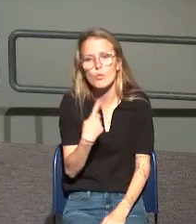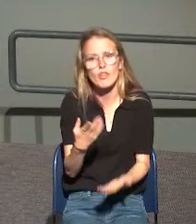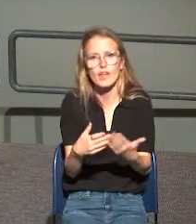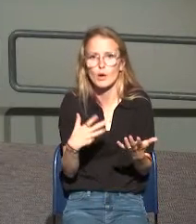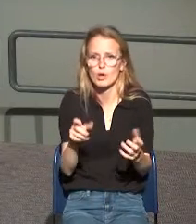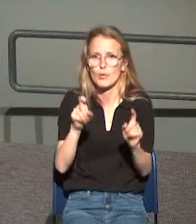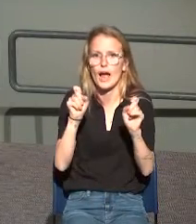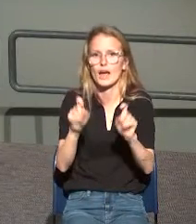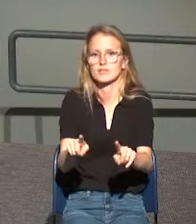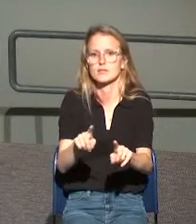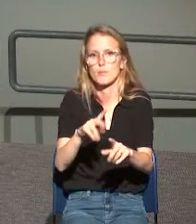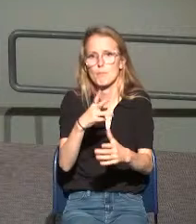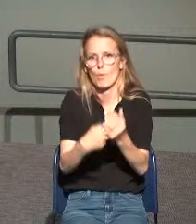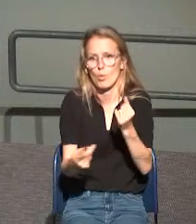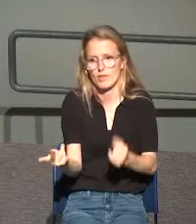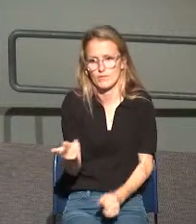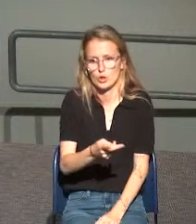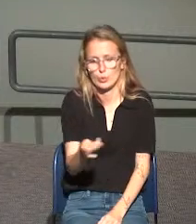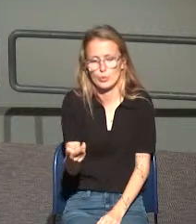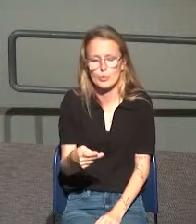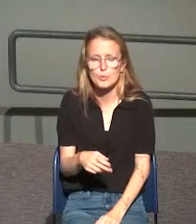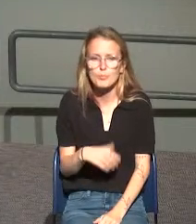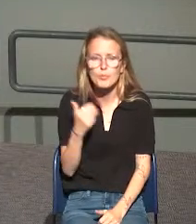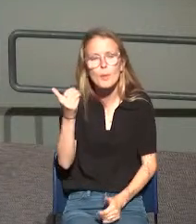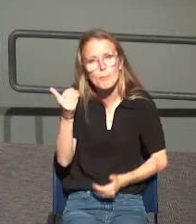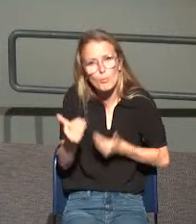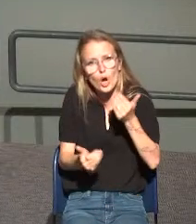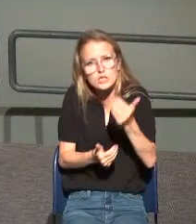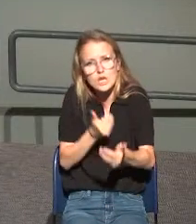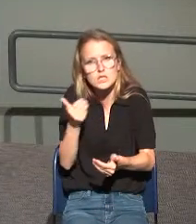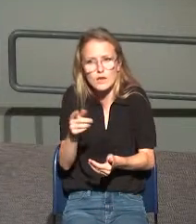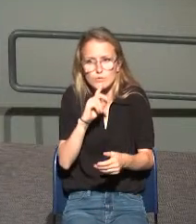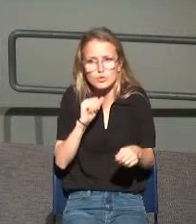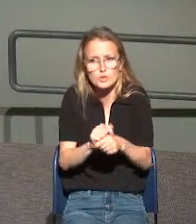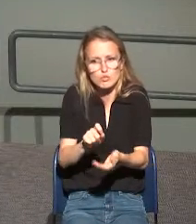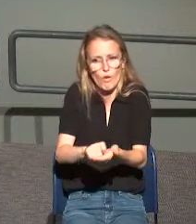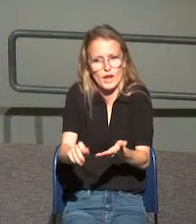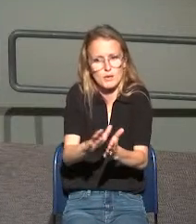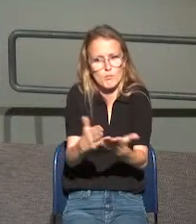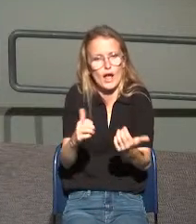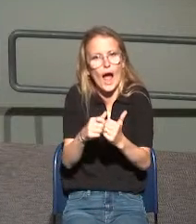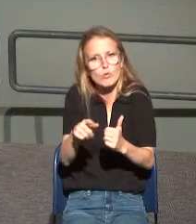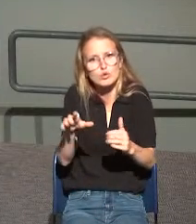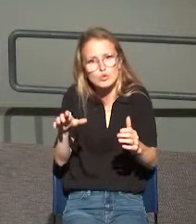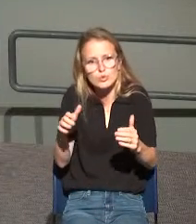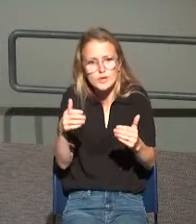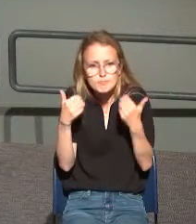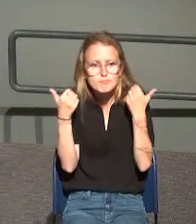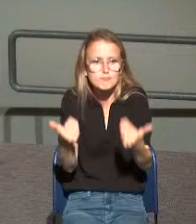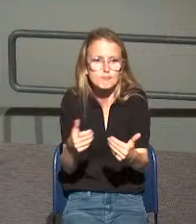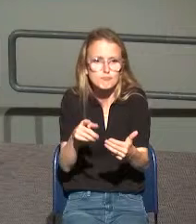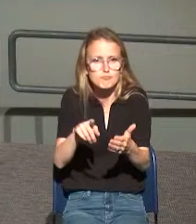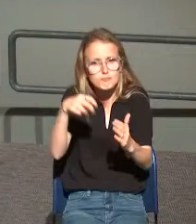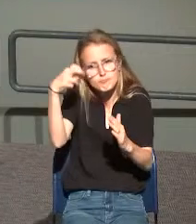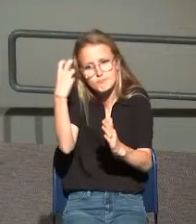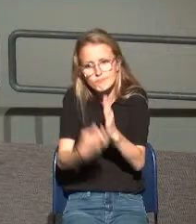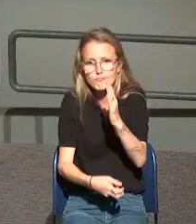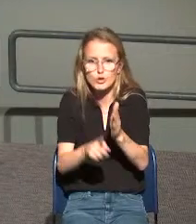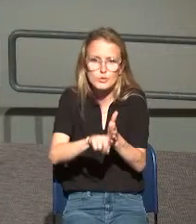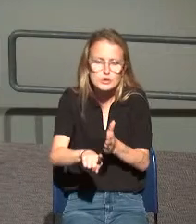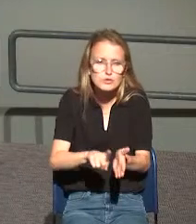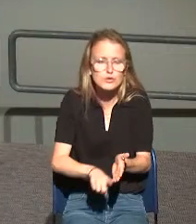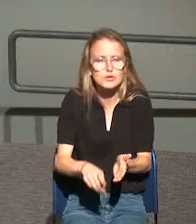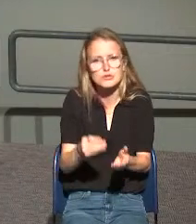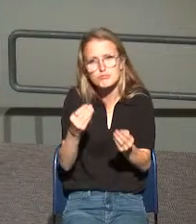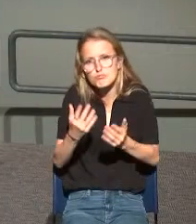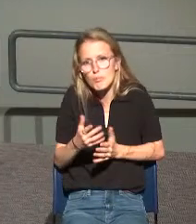both of you about as well is just the process of putting a book like this together and like how you do this research, and to kind of give us some behind the scenes. And like I